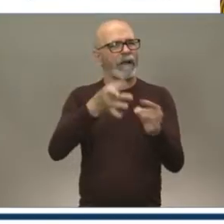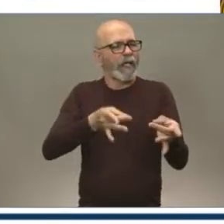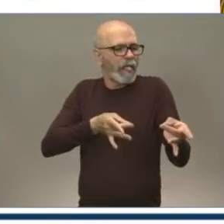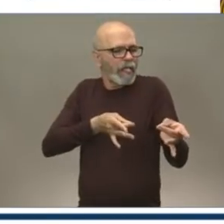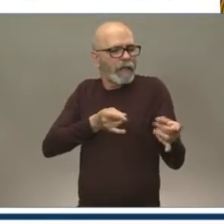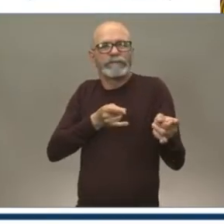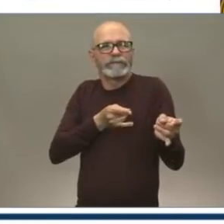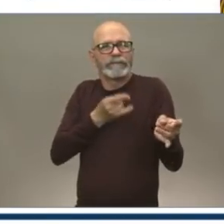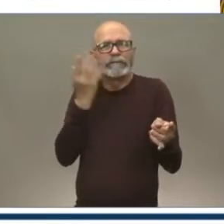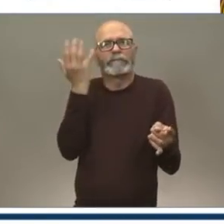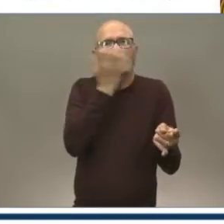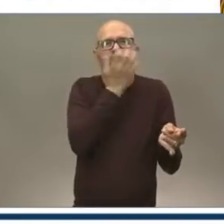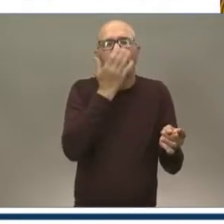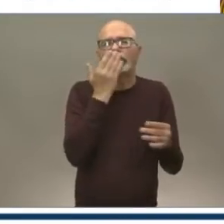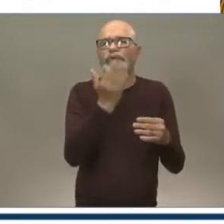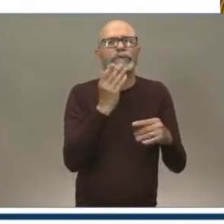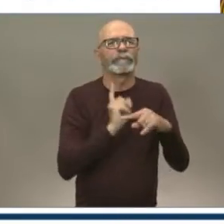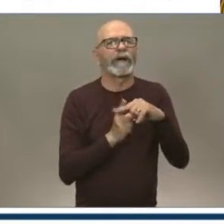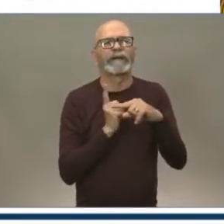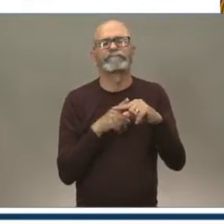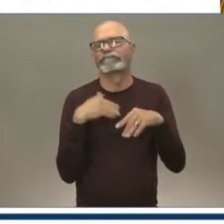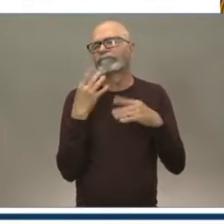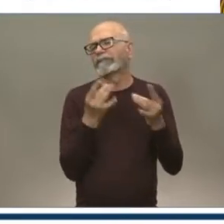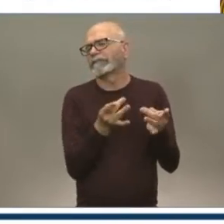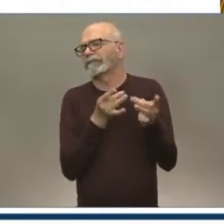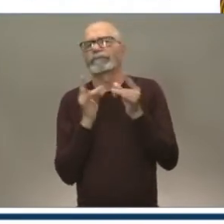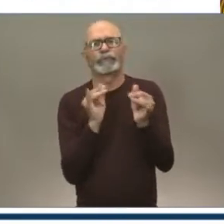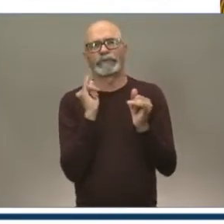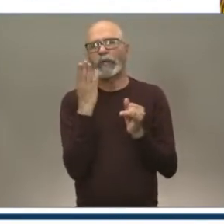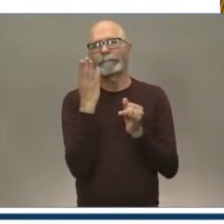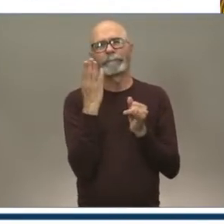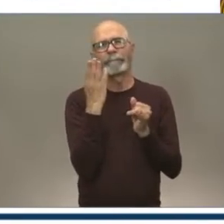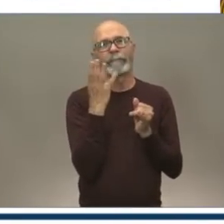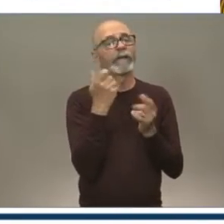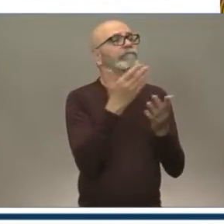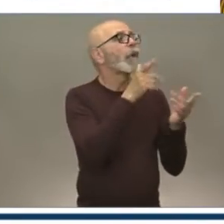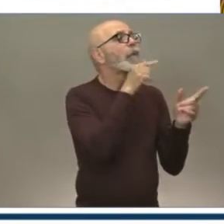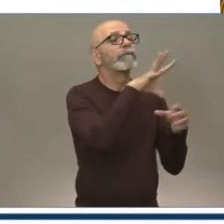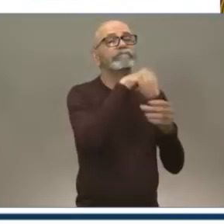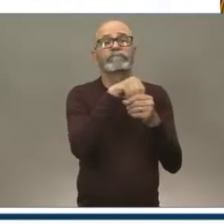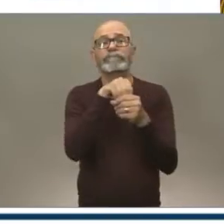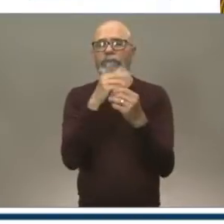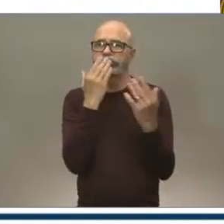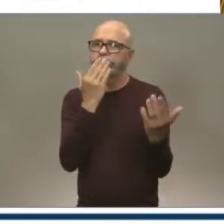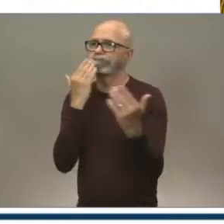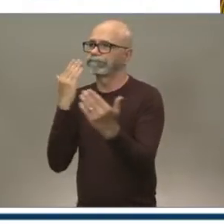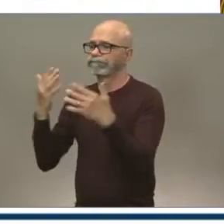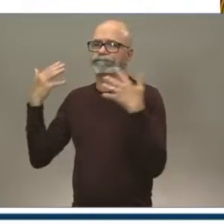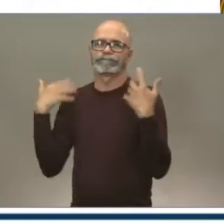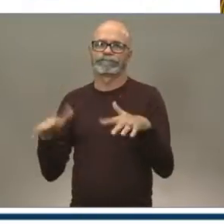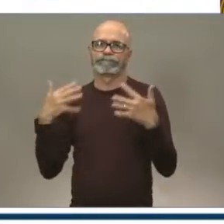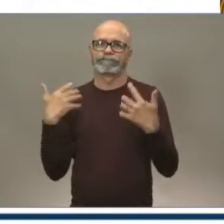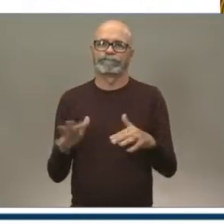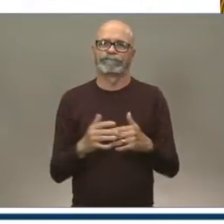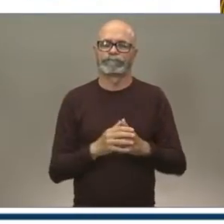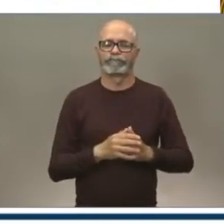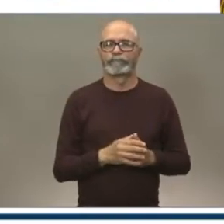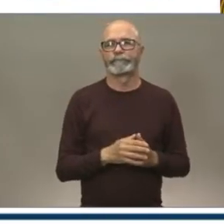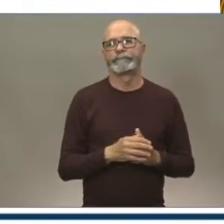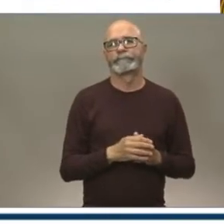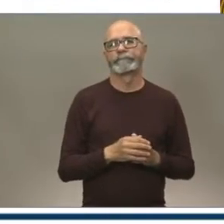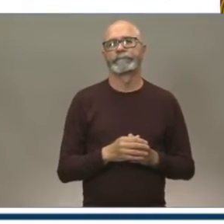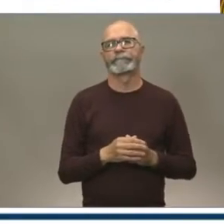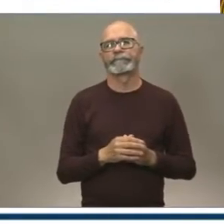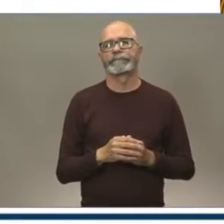want to thank all those that were involved, that continue to be involved on the front lines. We saw Corey Watt was